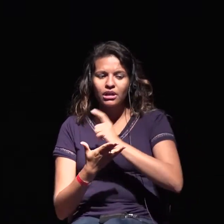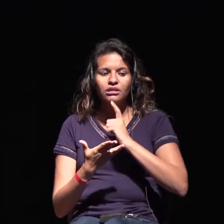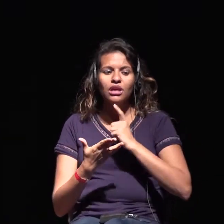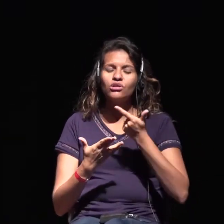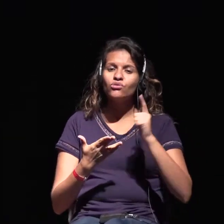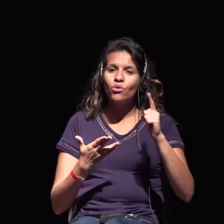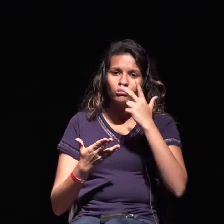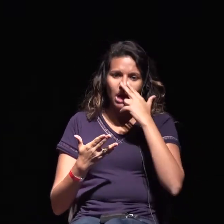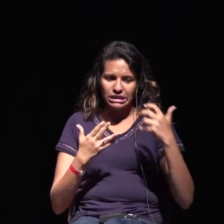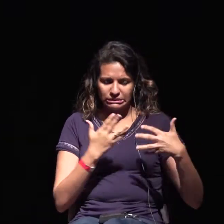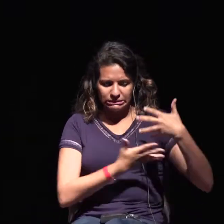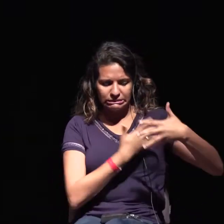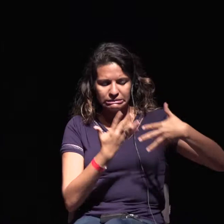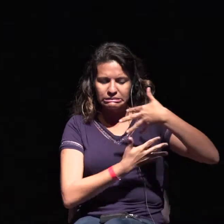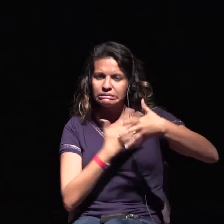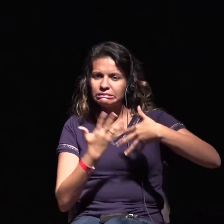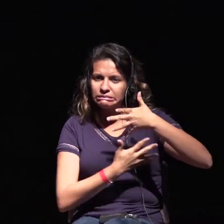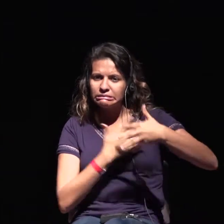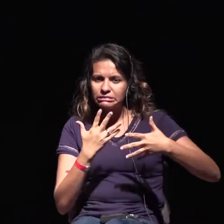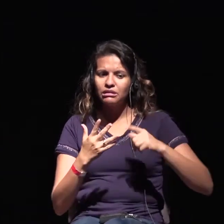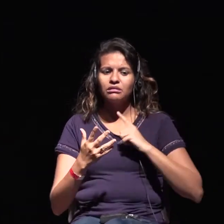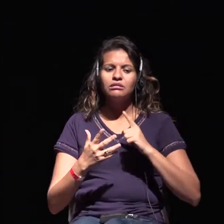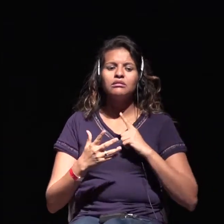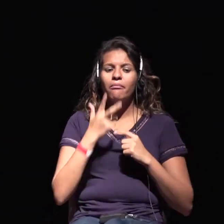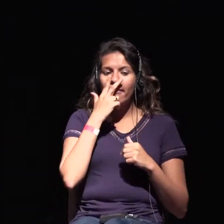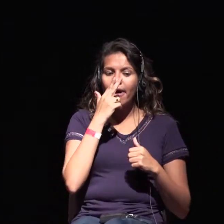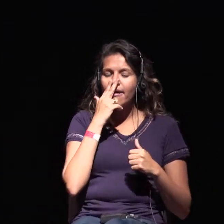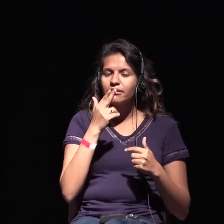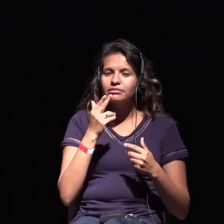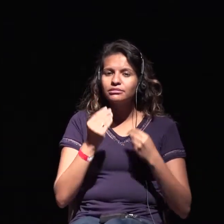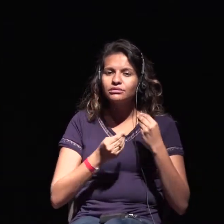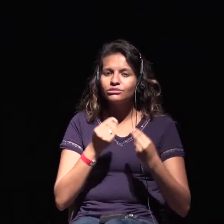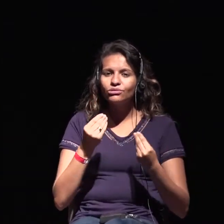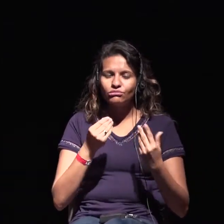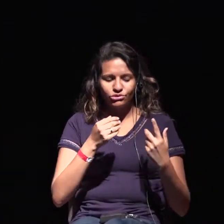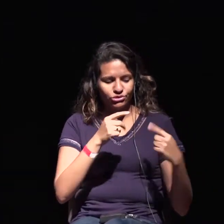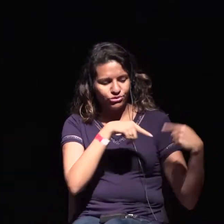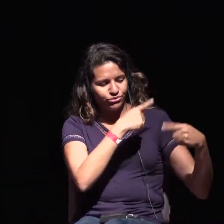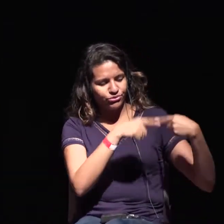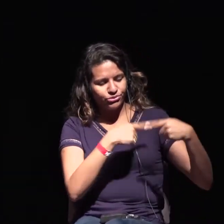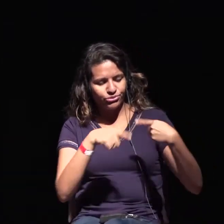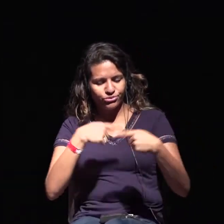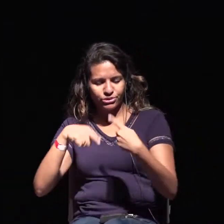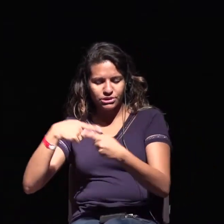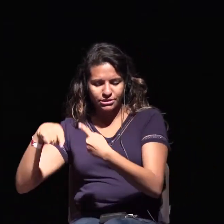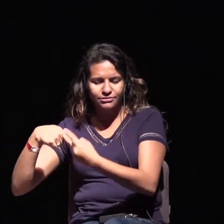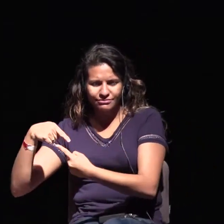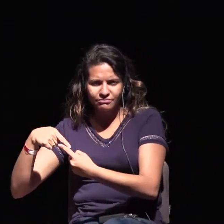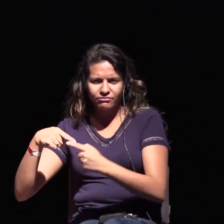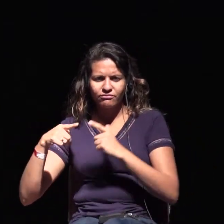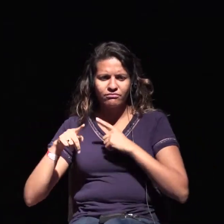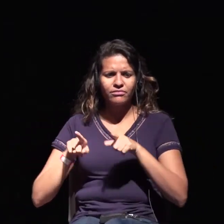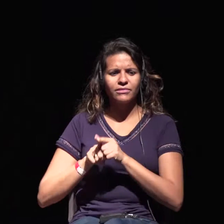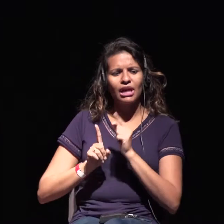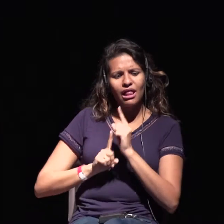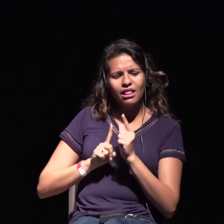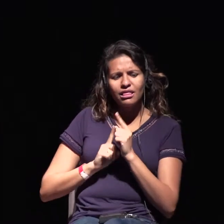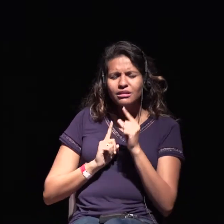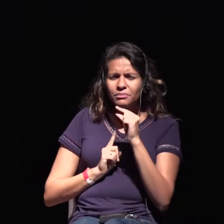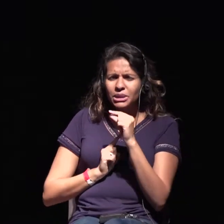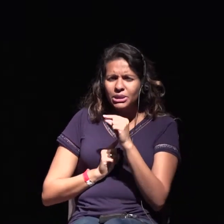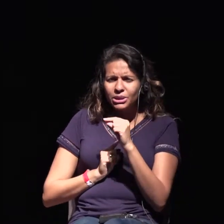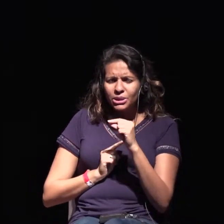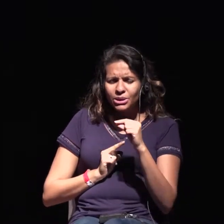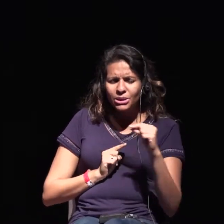clear shorthands that appear here recur across other scores, such as the small letters DS, which you can see, meaning